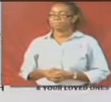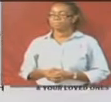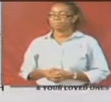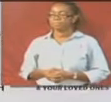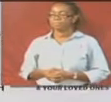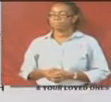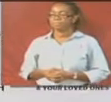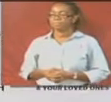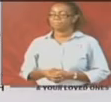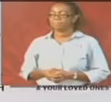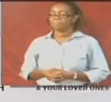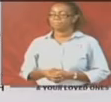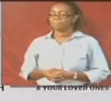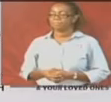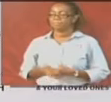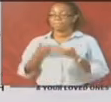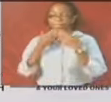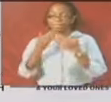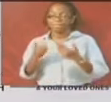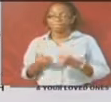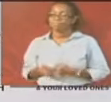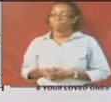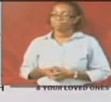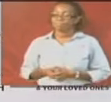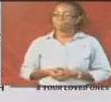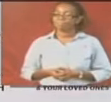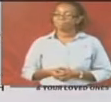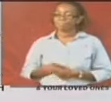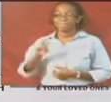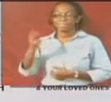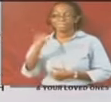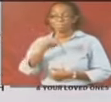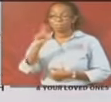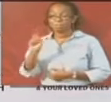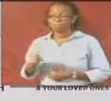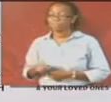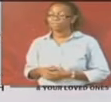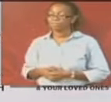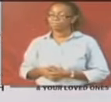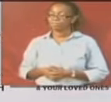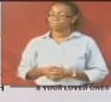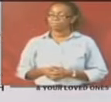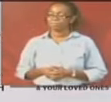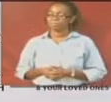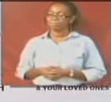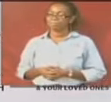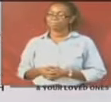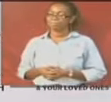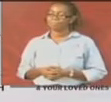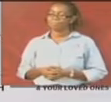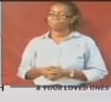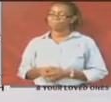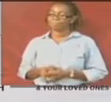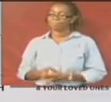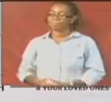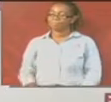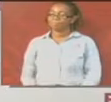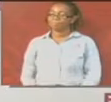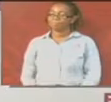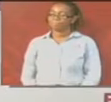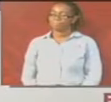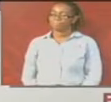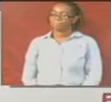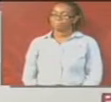Okay, thank you. And as for the second question, as you would have noted during the last release